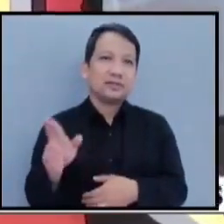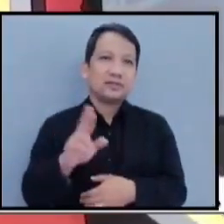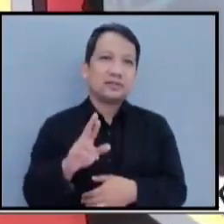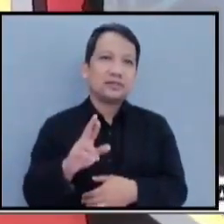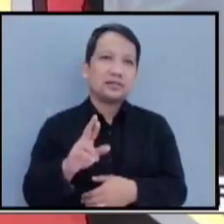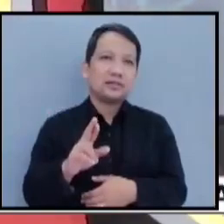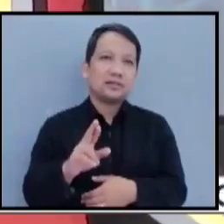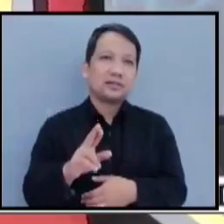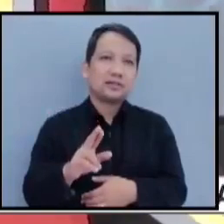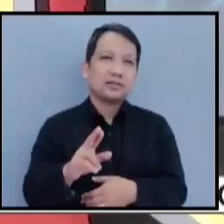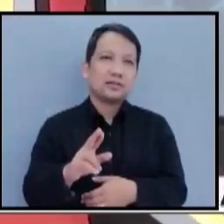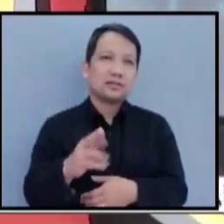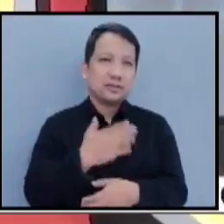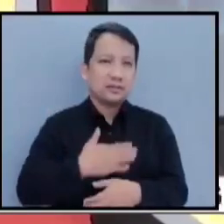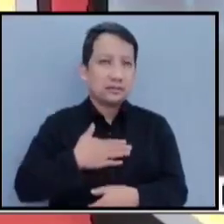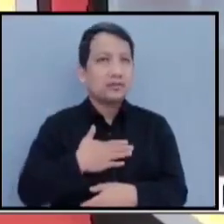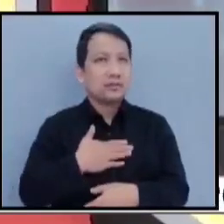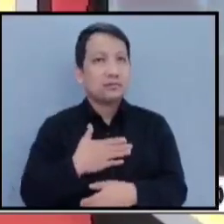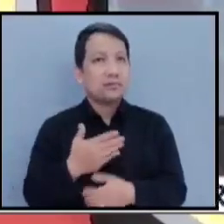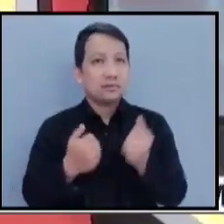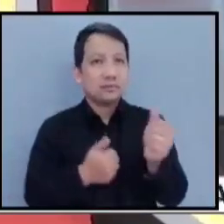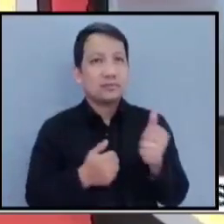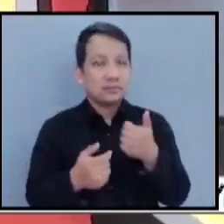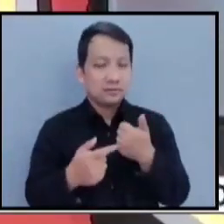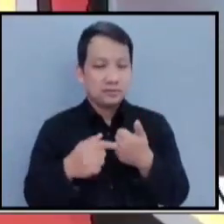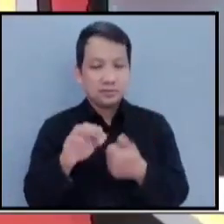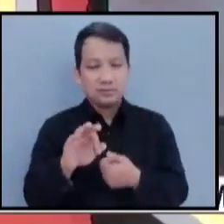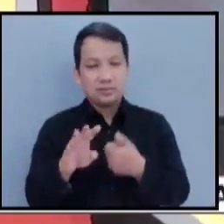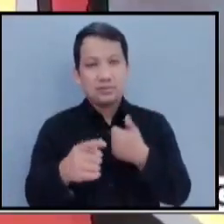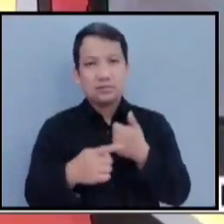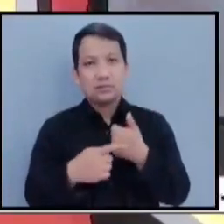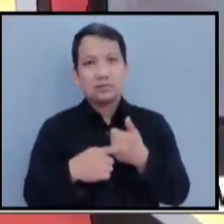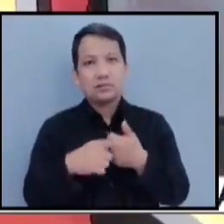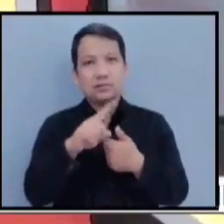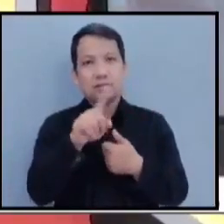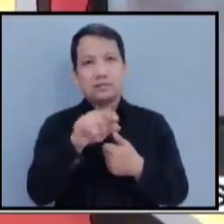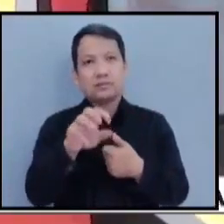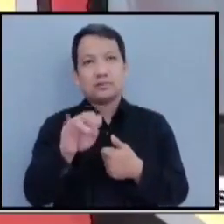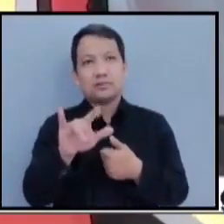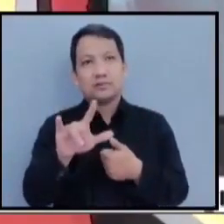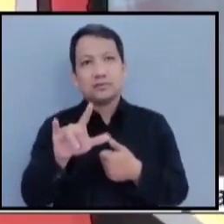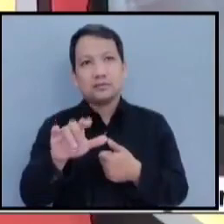no regret. I forgive every word you said.